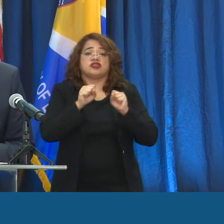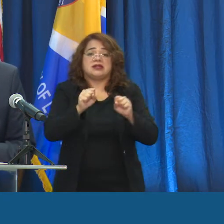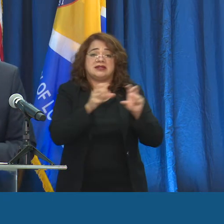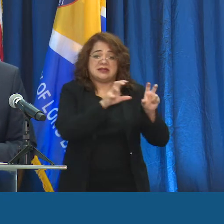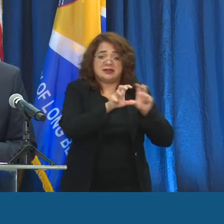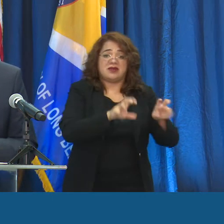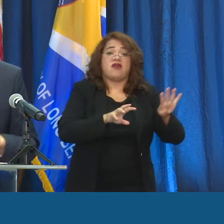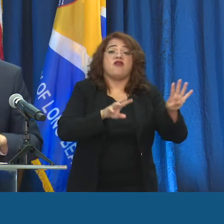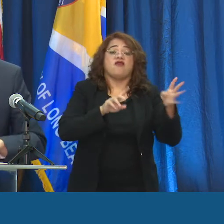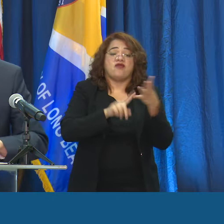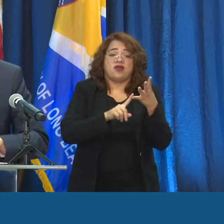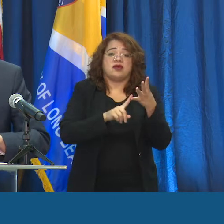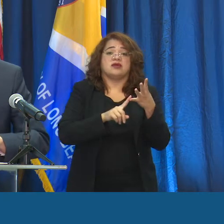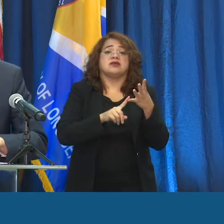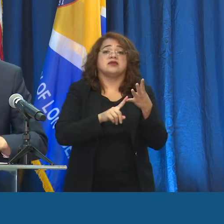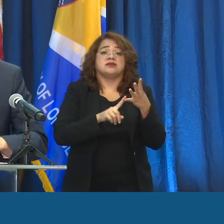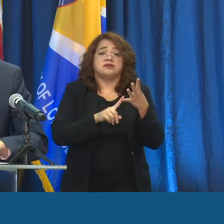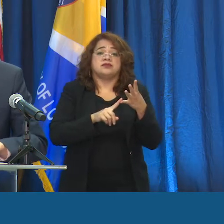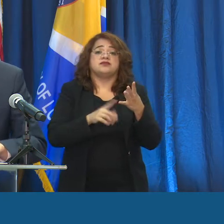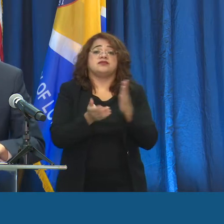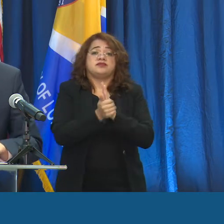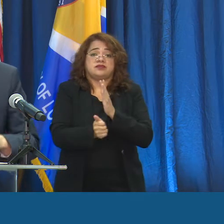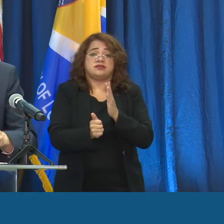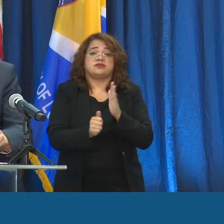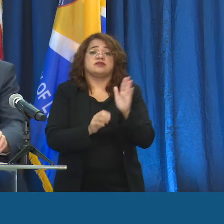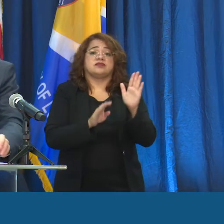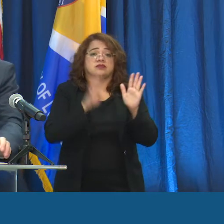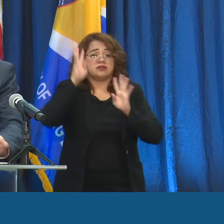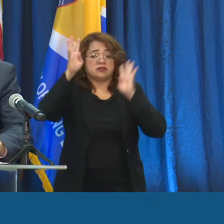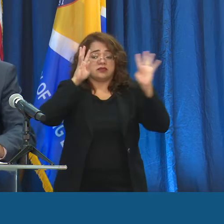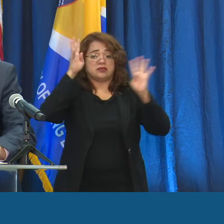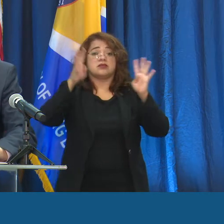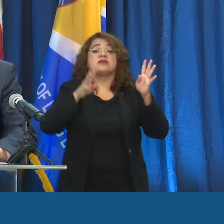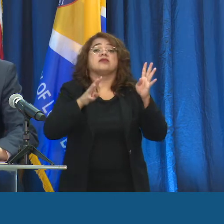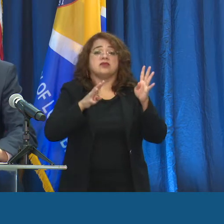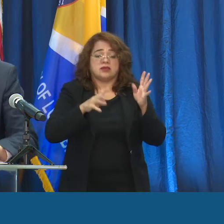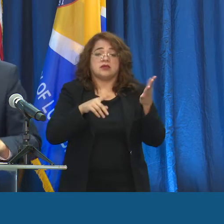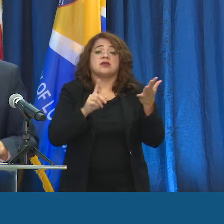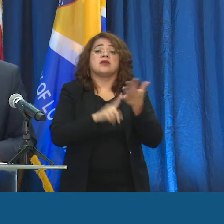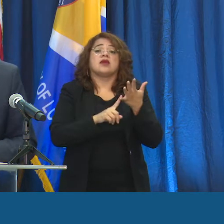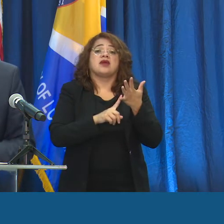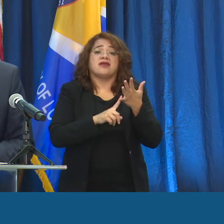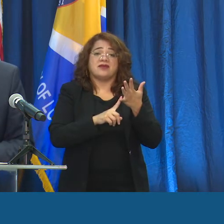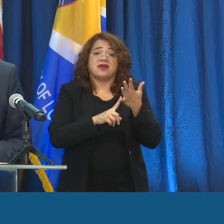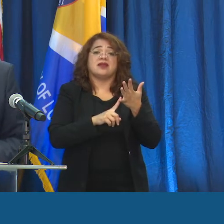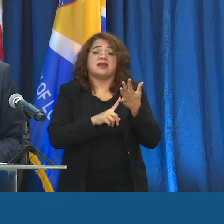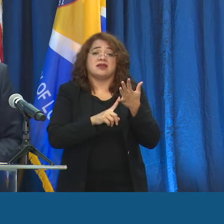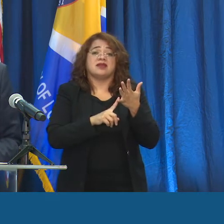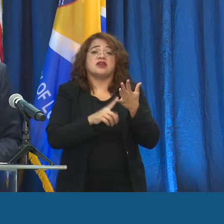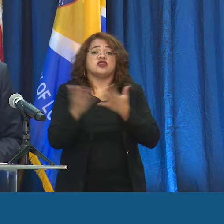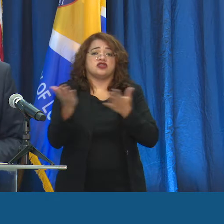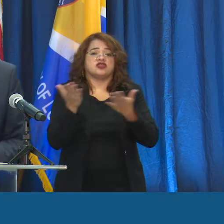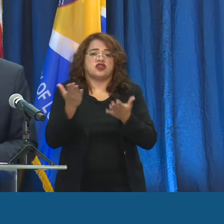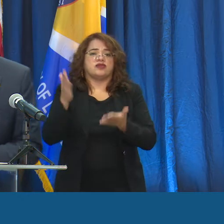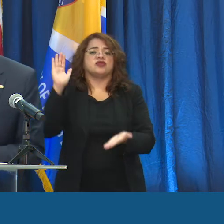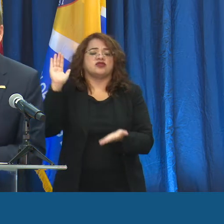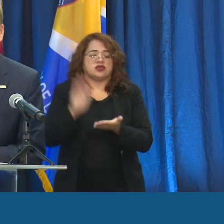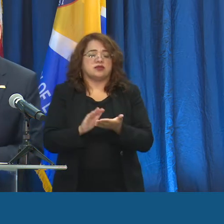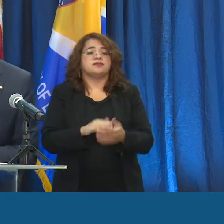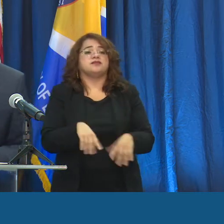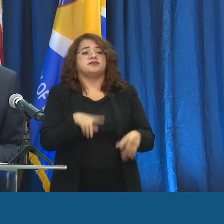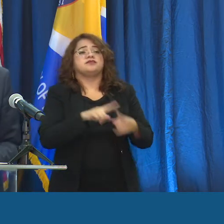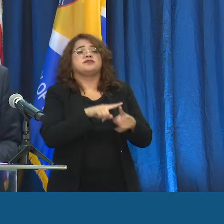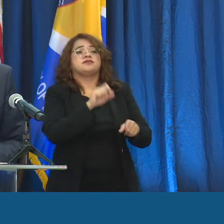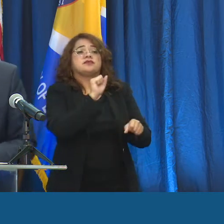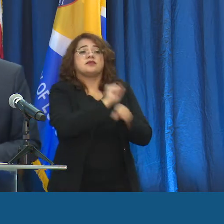and innovations. And the fifth is service reductions. And I'm going to go through each one of these. In the area of assistance from employees groups, we